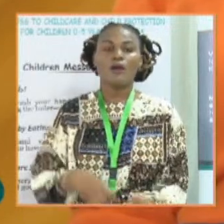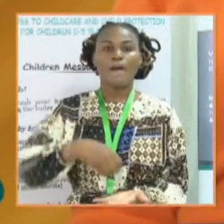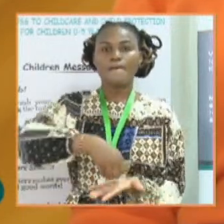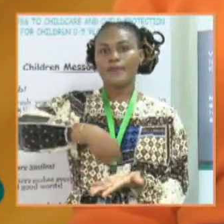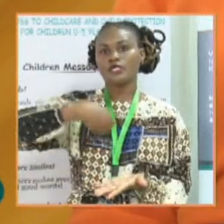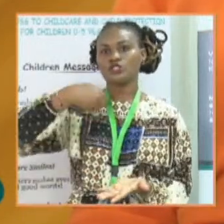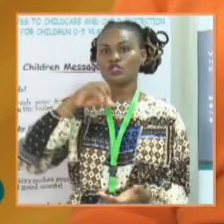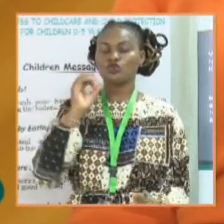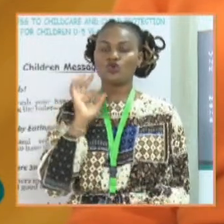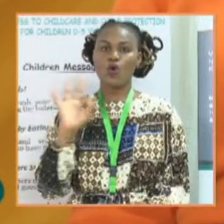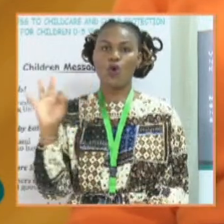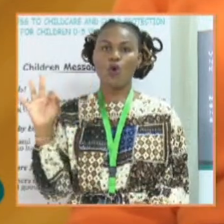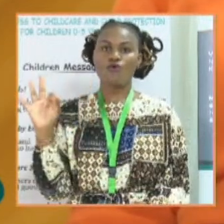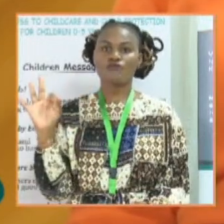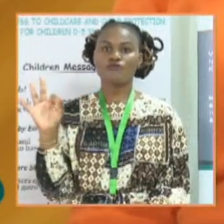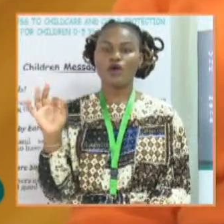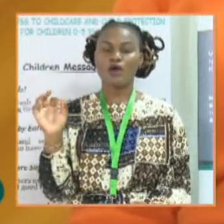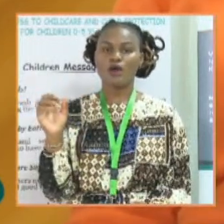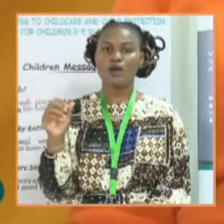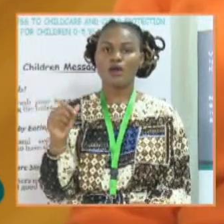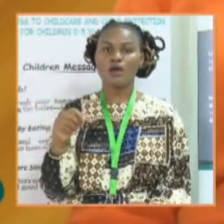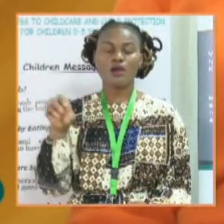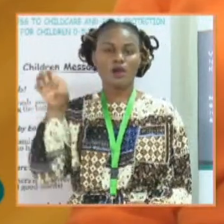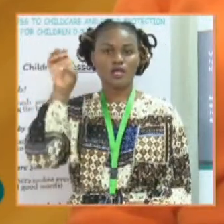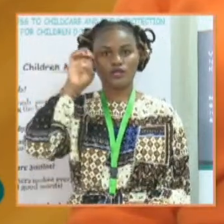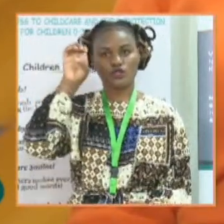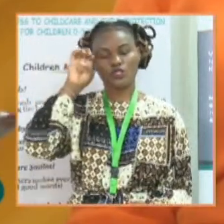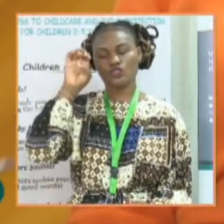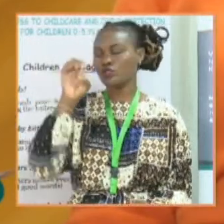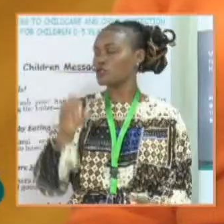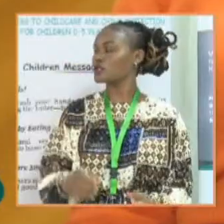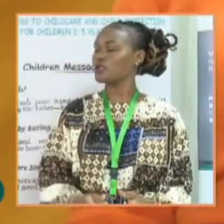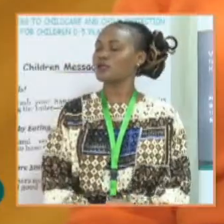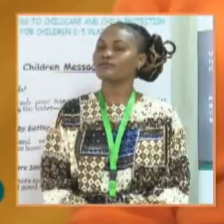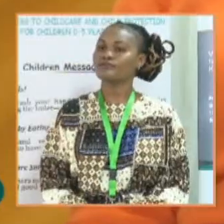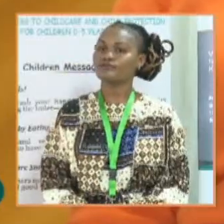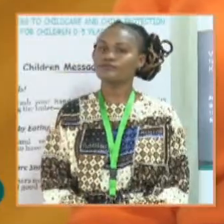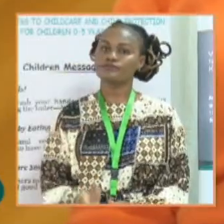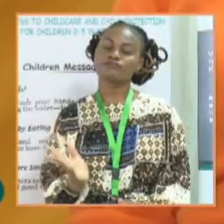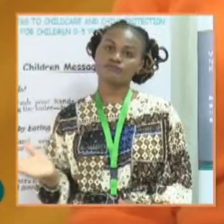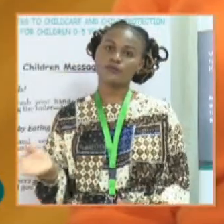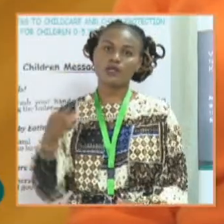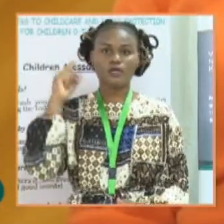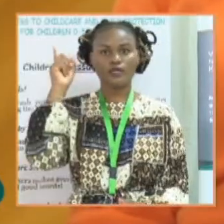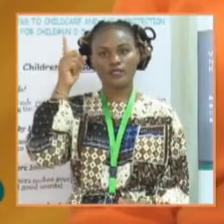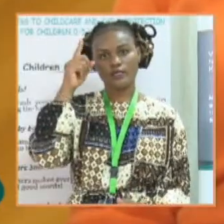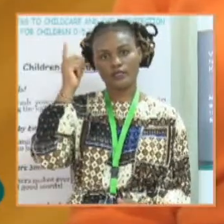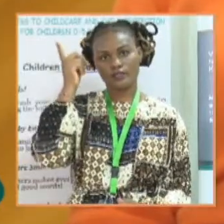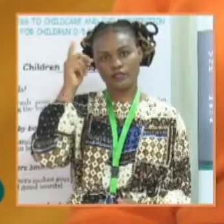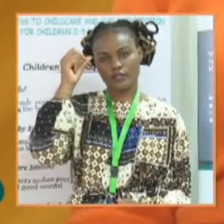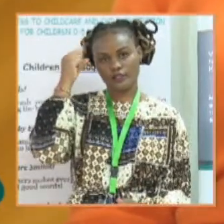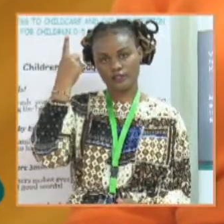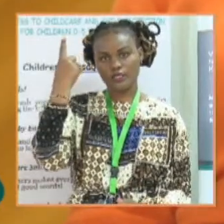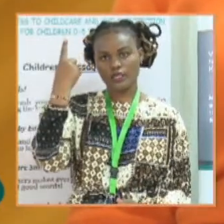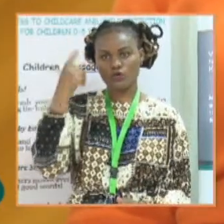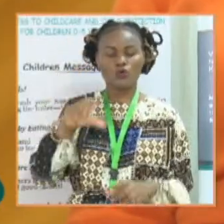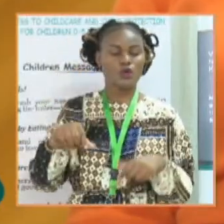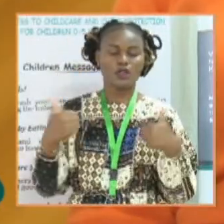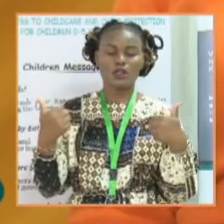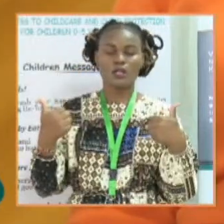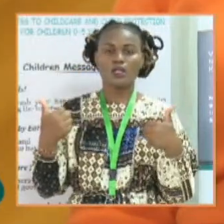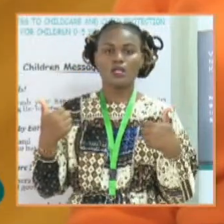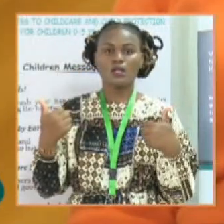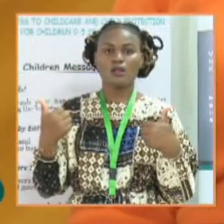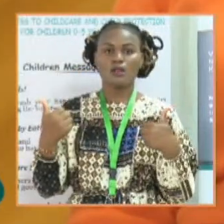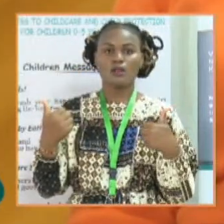you go to the documents, they are clear. Okay, I understand practically, in some of your departments of education,